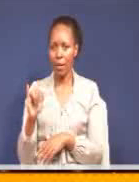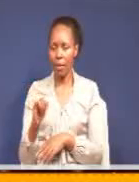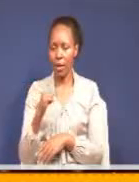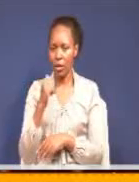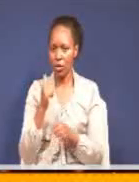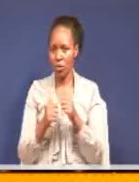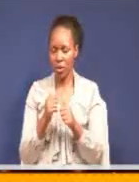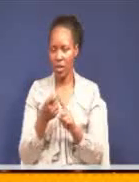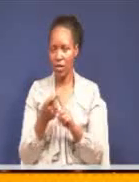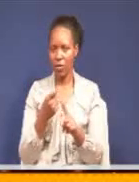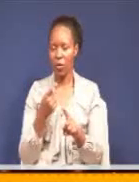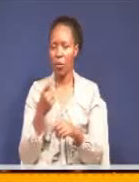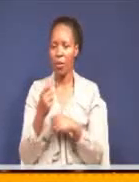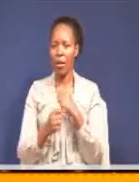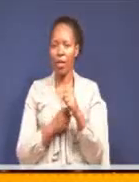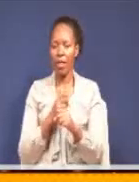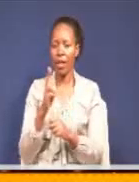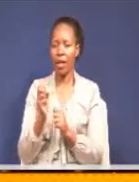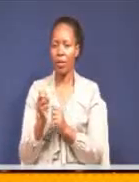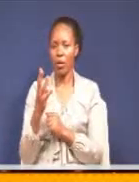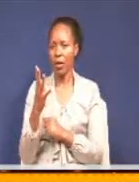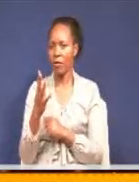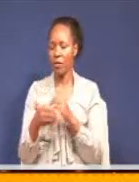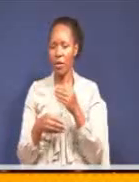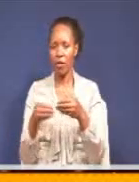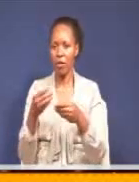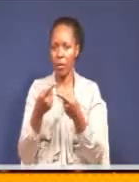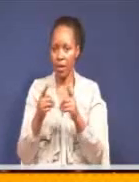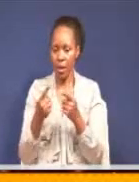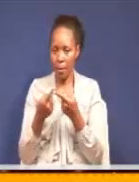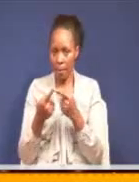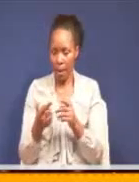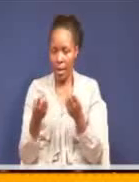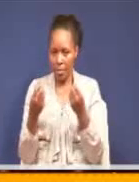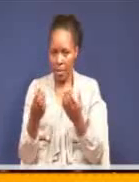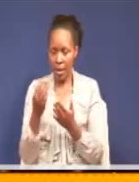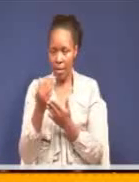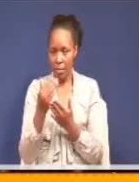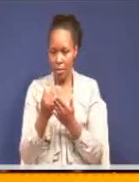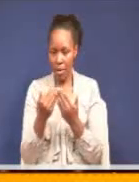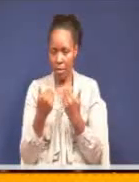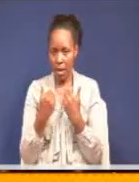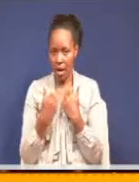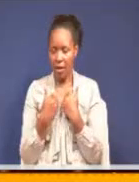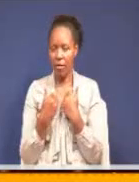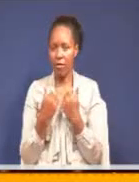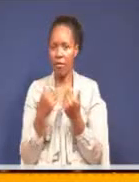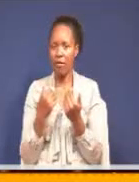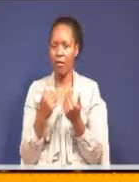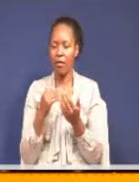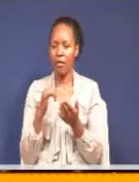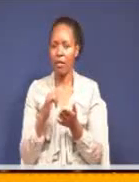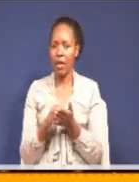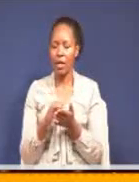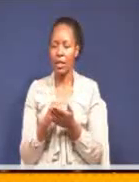2014. And a number of those roads, I promise you, Senator, that in this program that we are trying to resolve the pending bills, we'll make sure